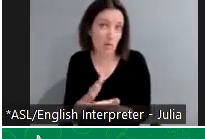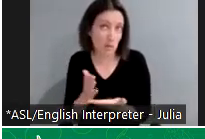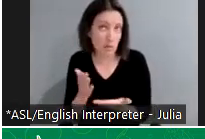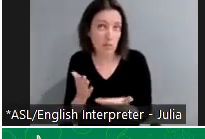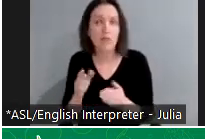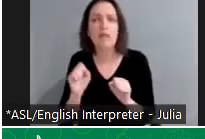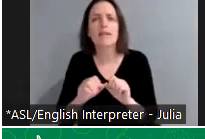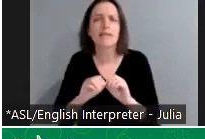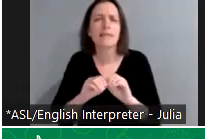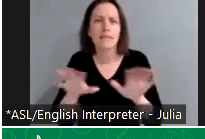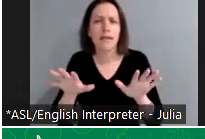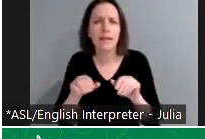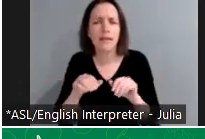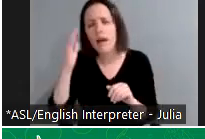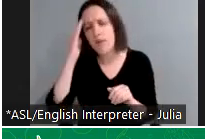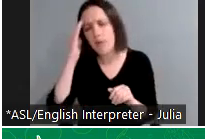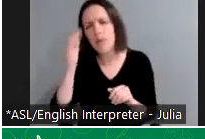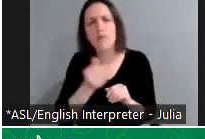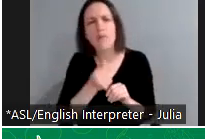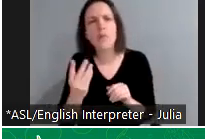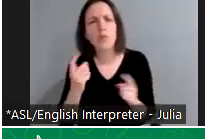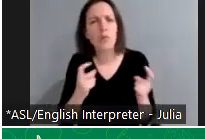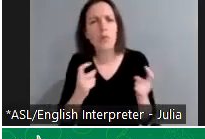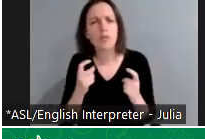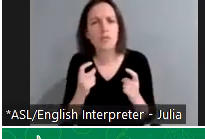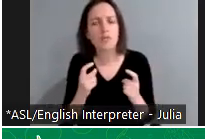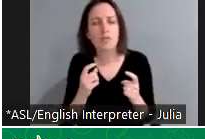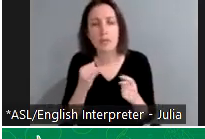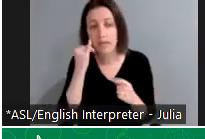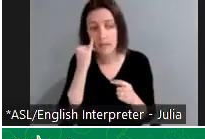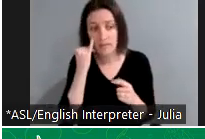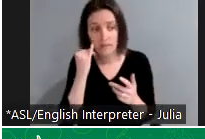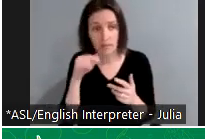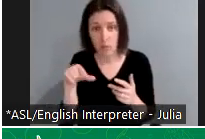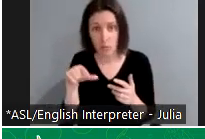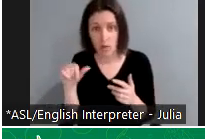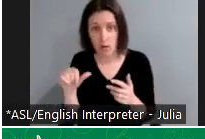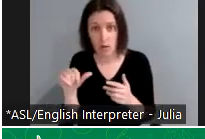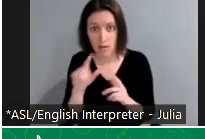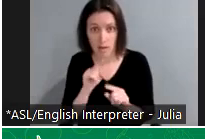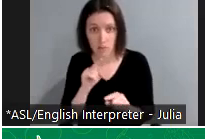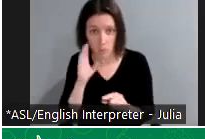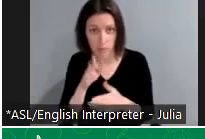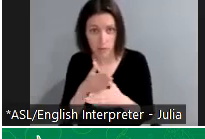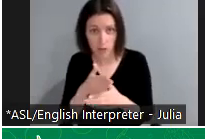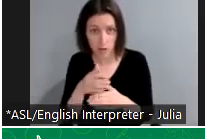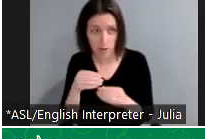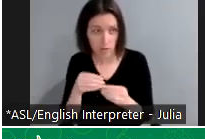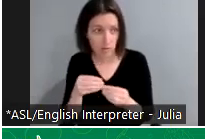out. I know there were a couple of questions about if the Q&A answers will be shared, and yes, they will be.